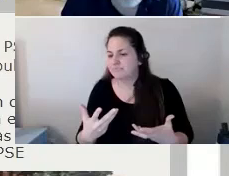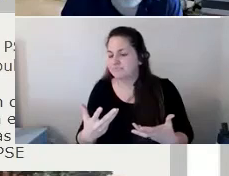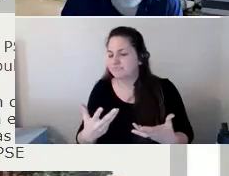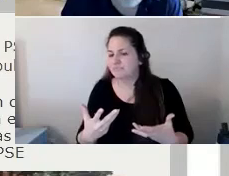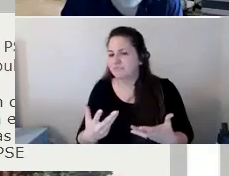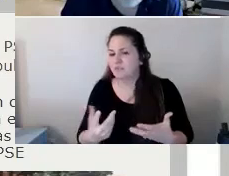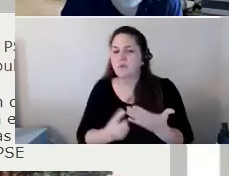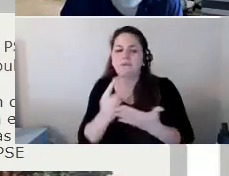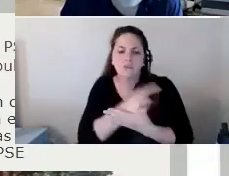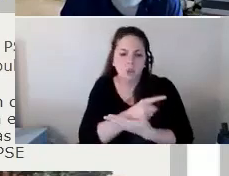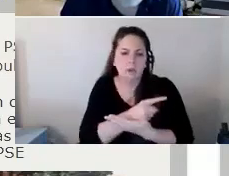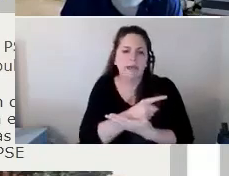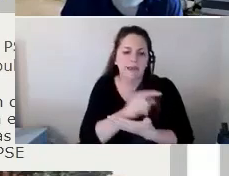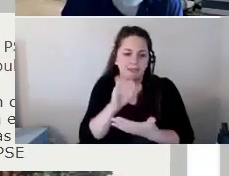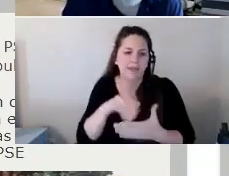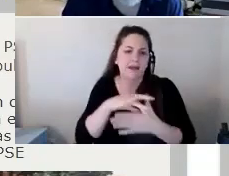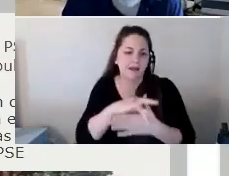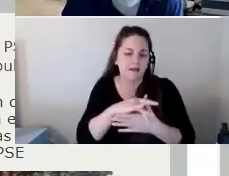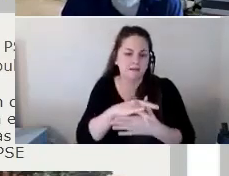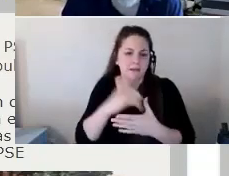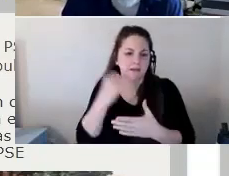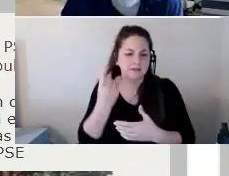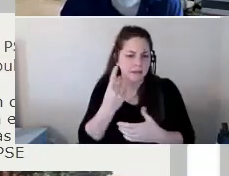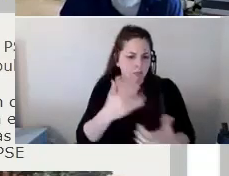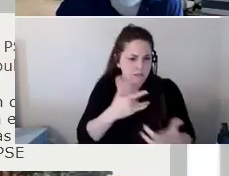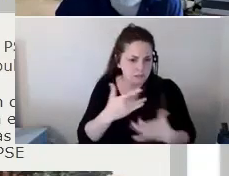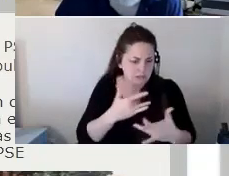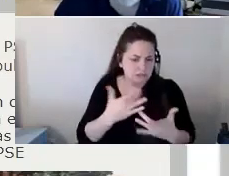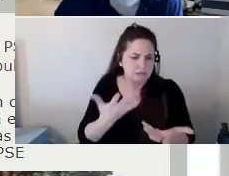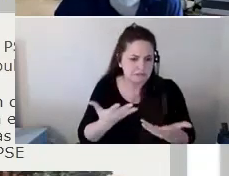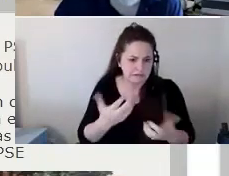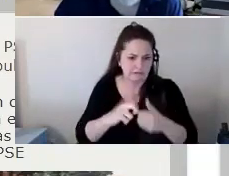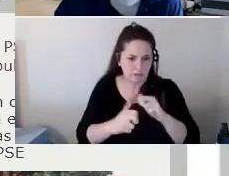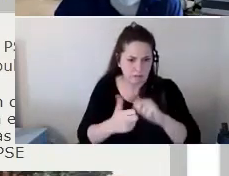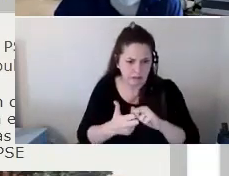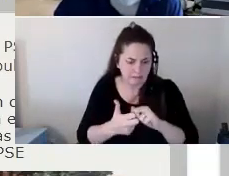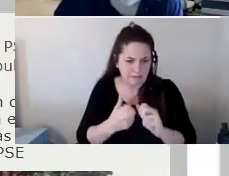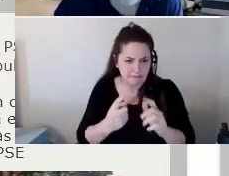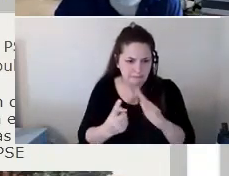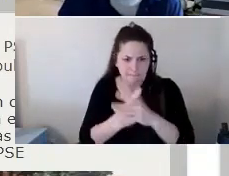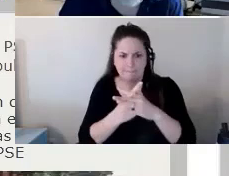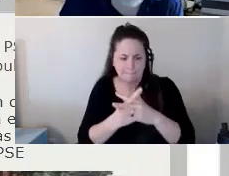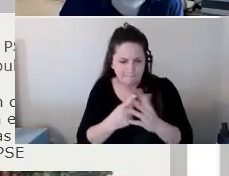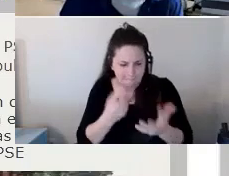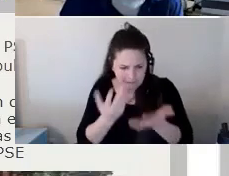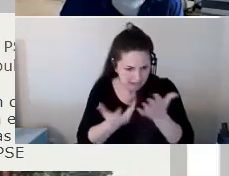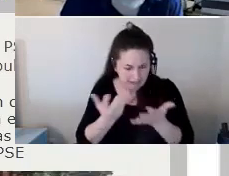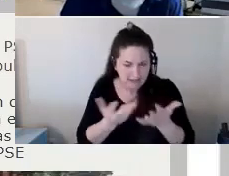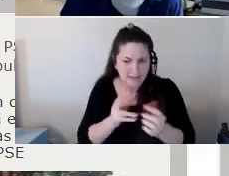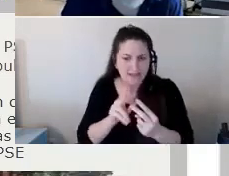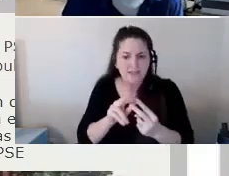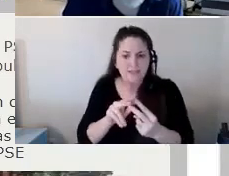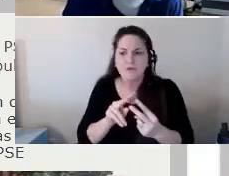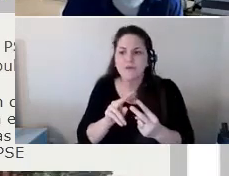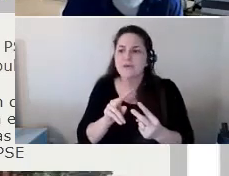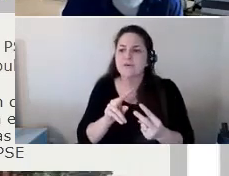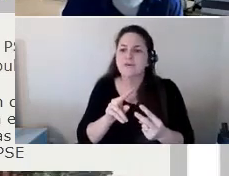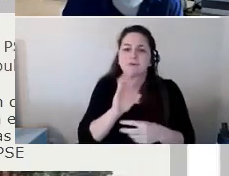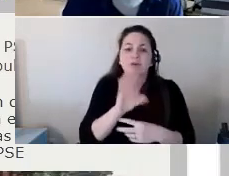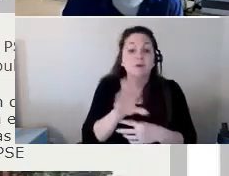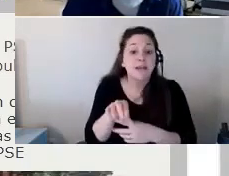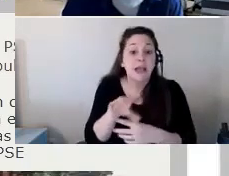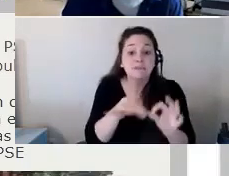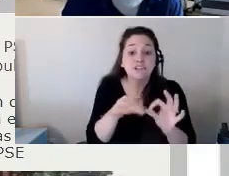reviewing content if one is concerned about a problem that might have happened in either closed